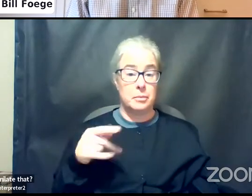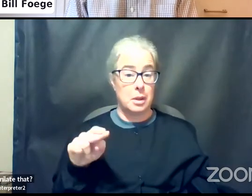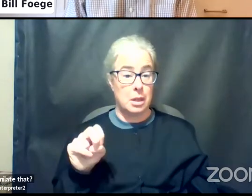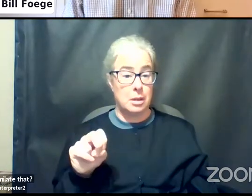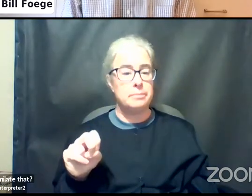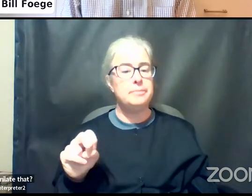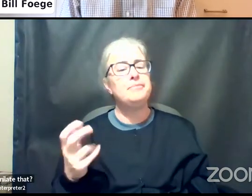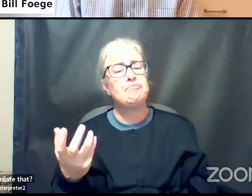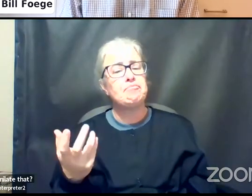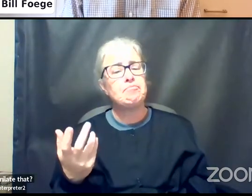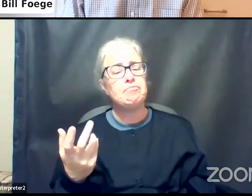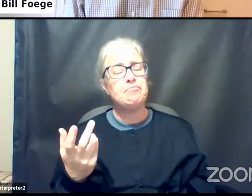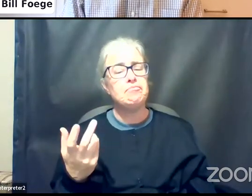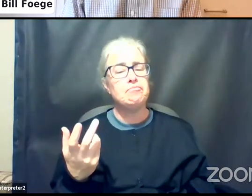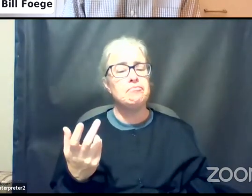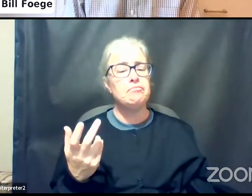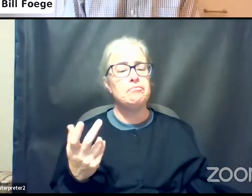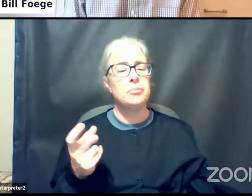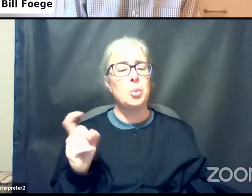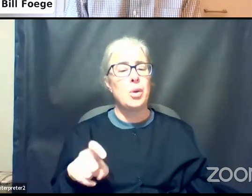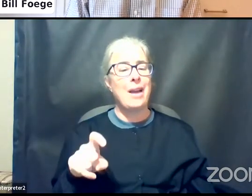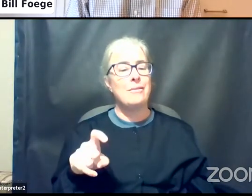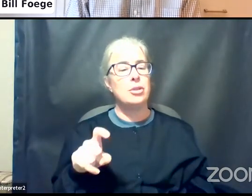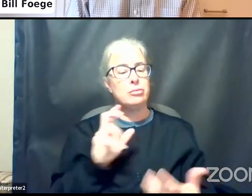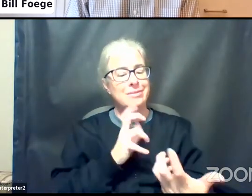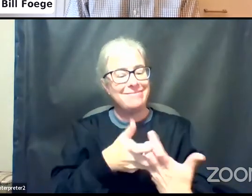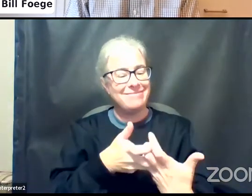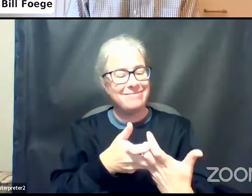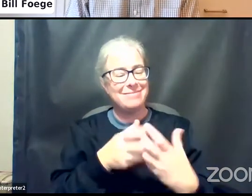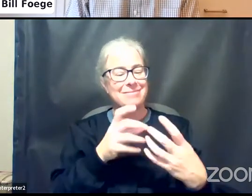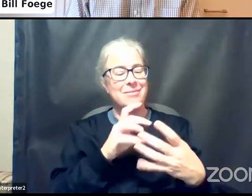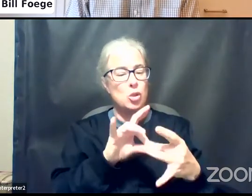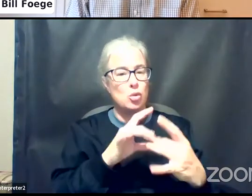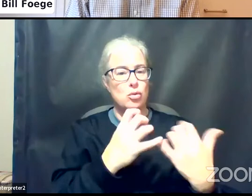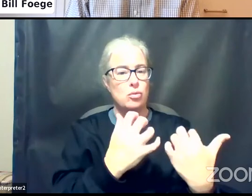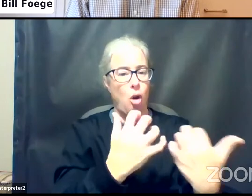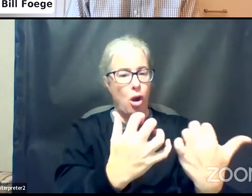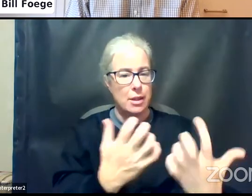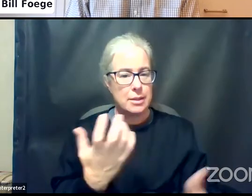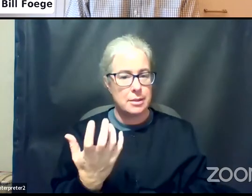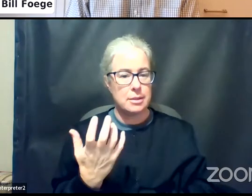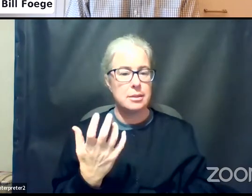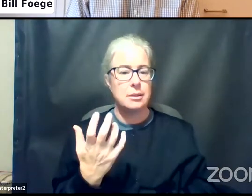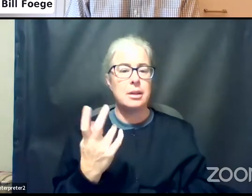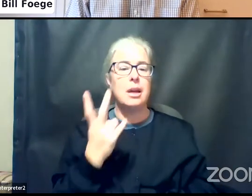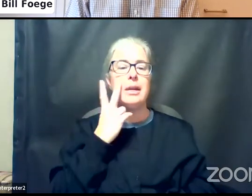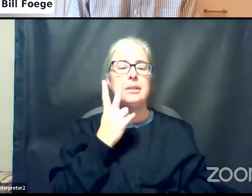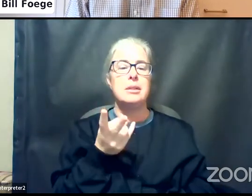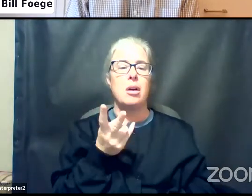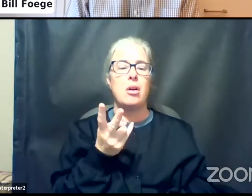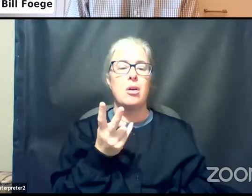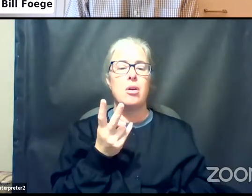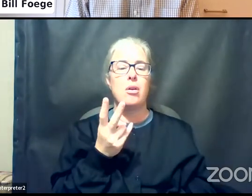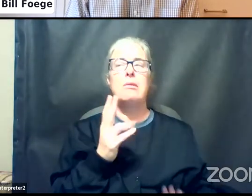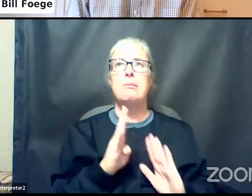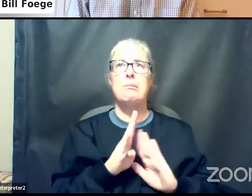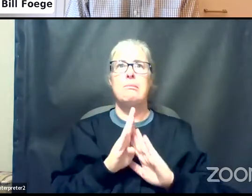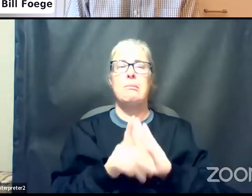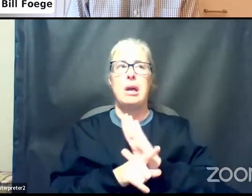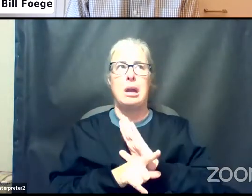yeah I would just say you know we have to tailor the message to the audience you know when I saw the background